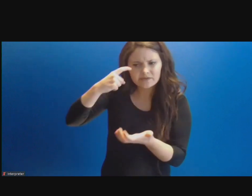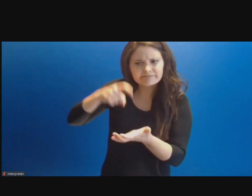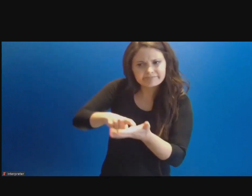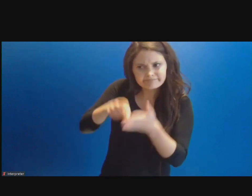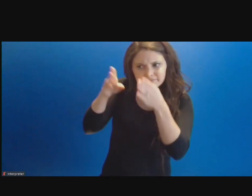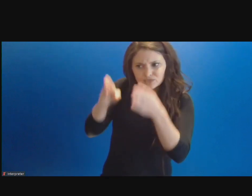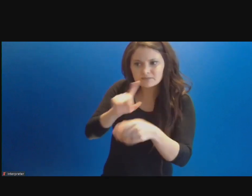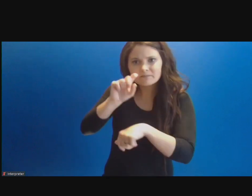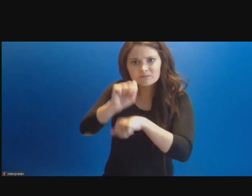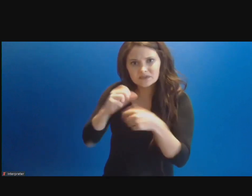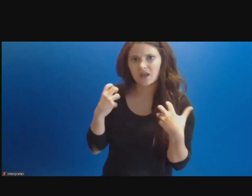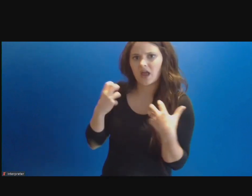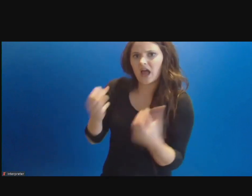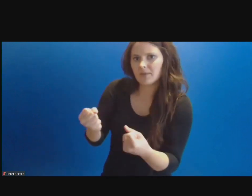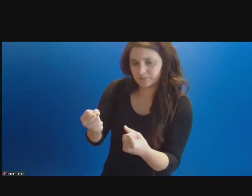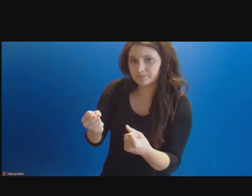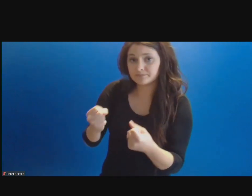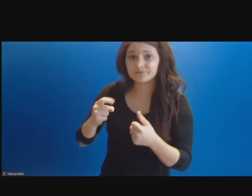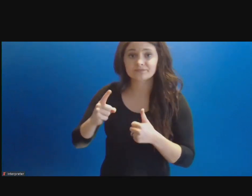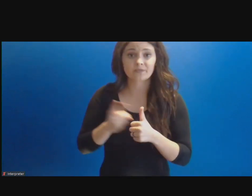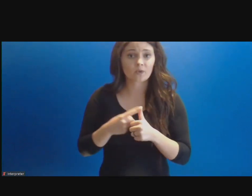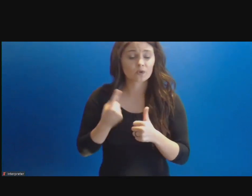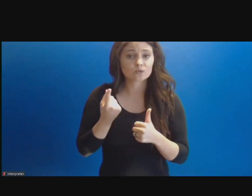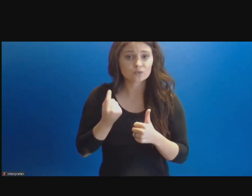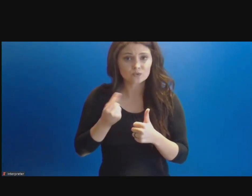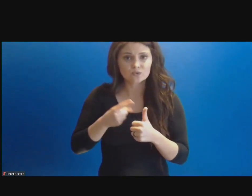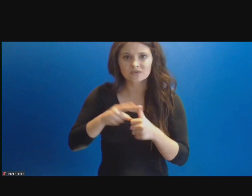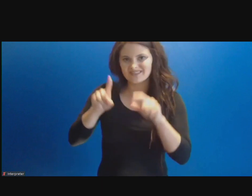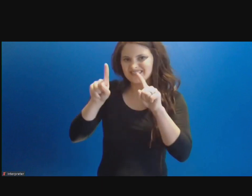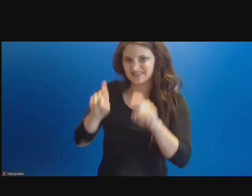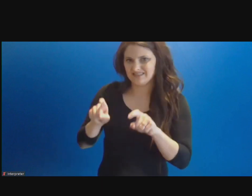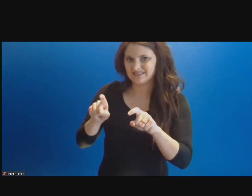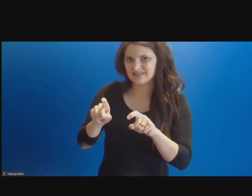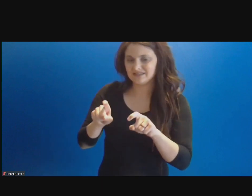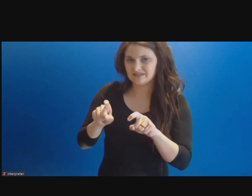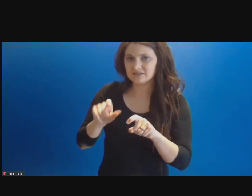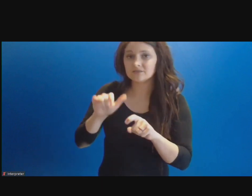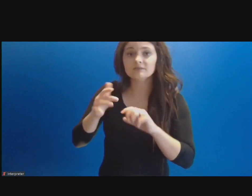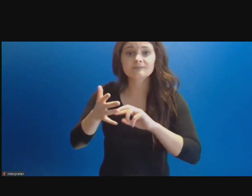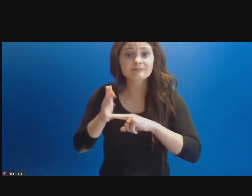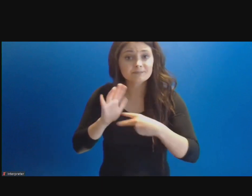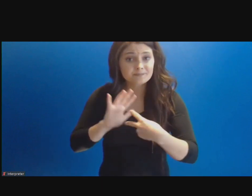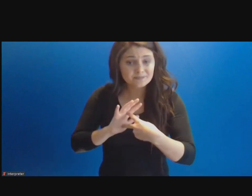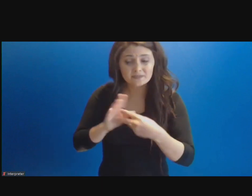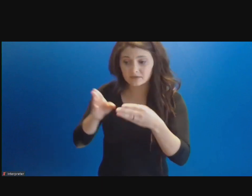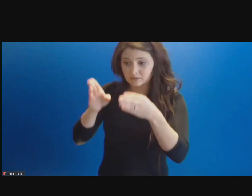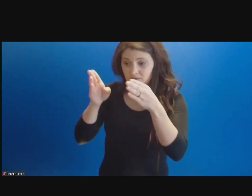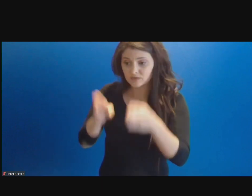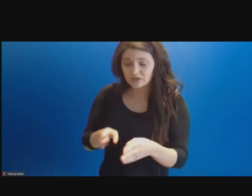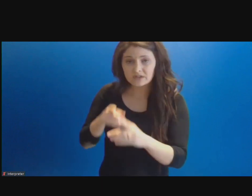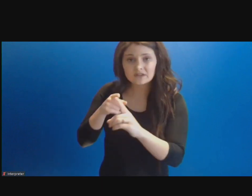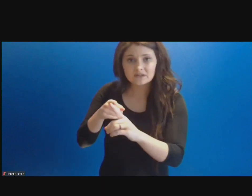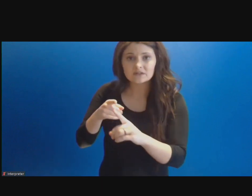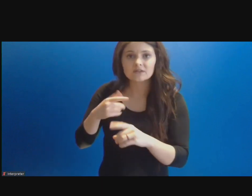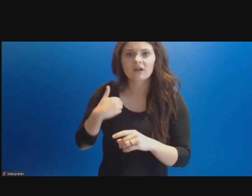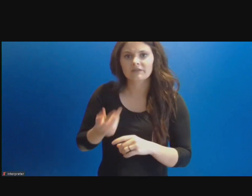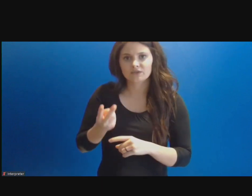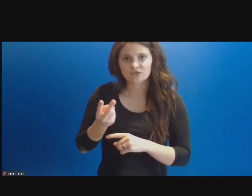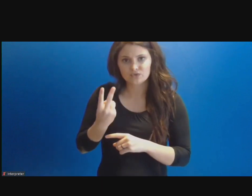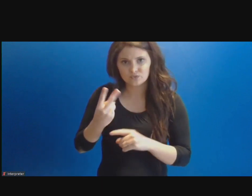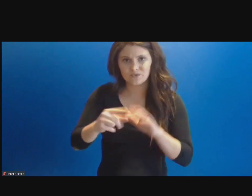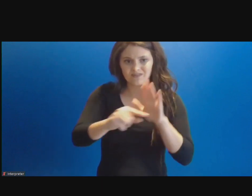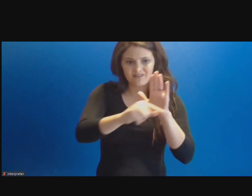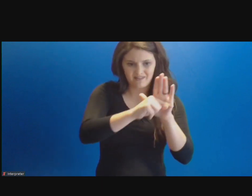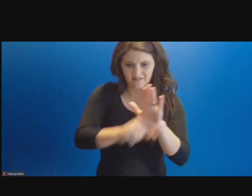recovered. The first method is a test-based method. This means that the individual has 2